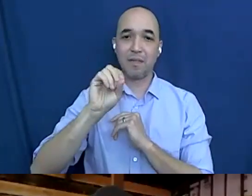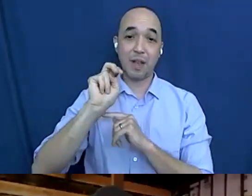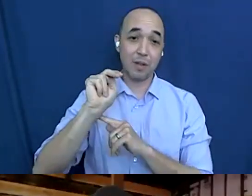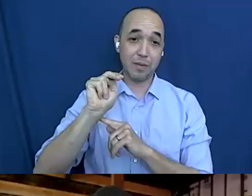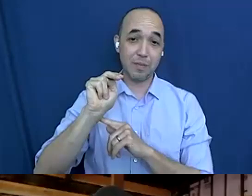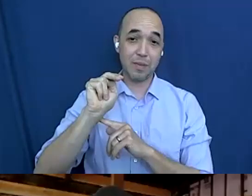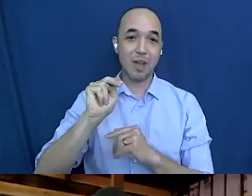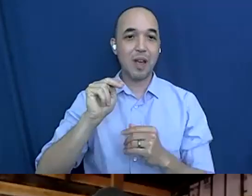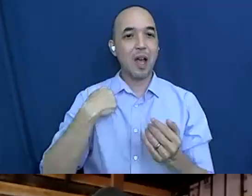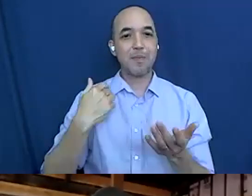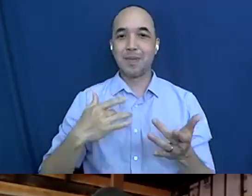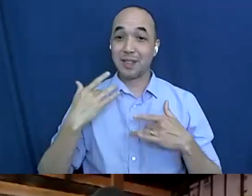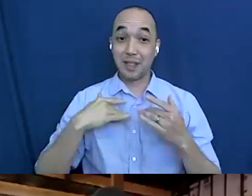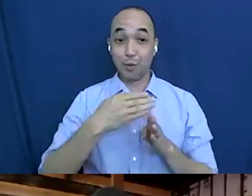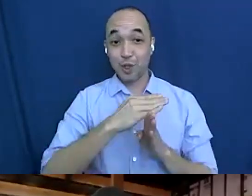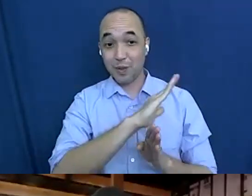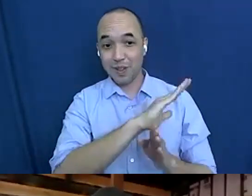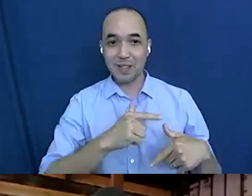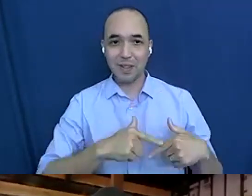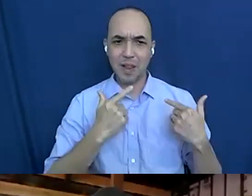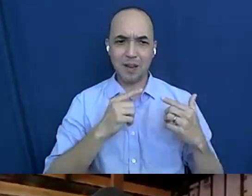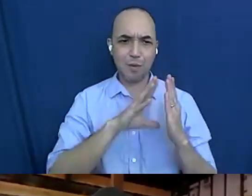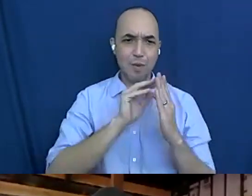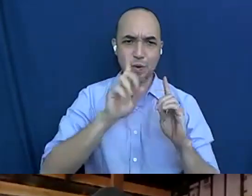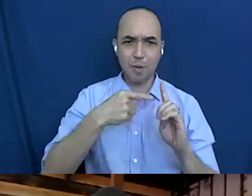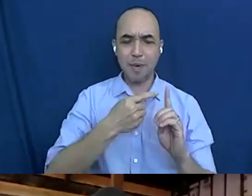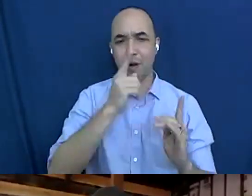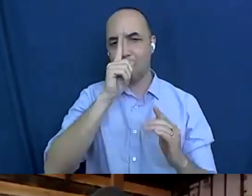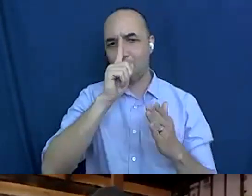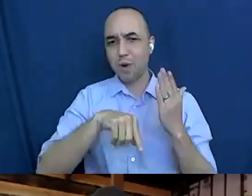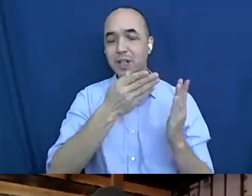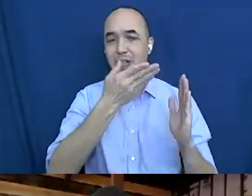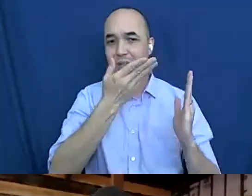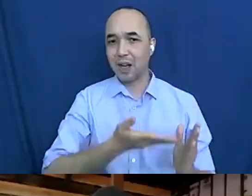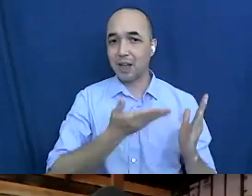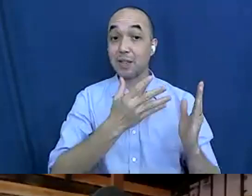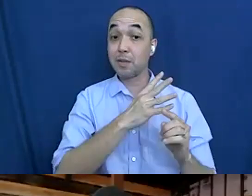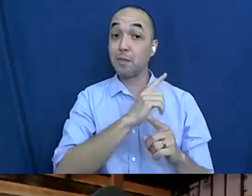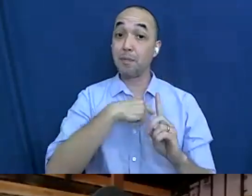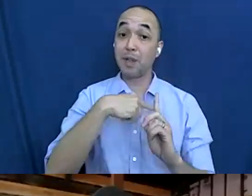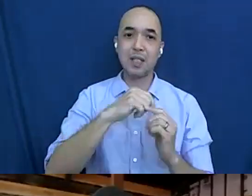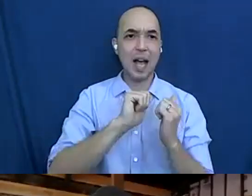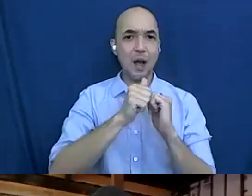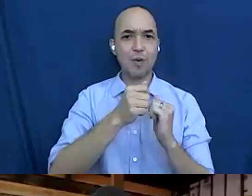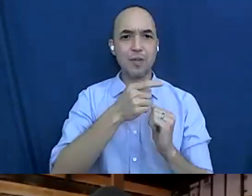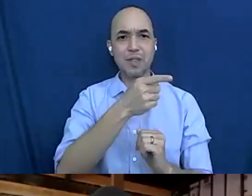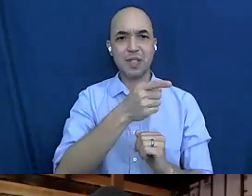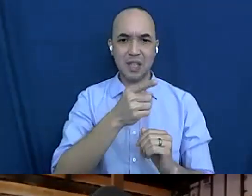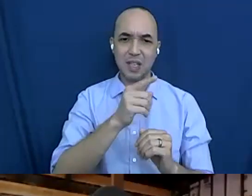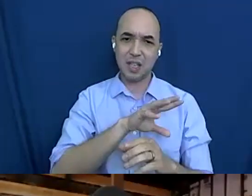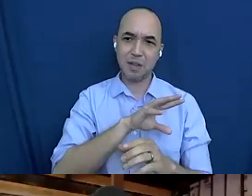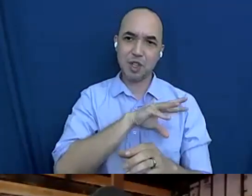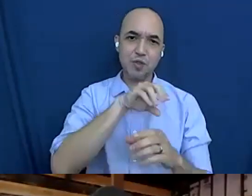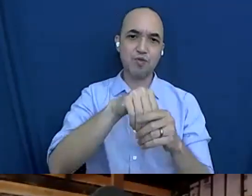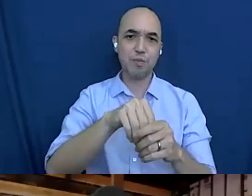mouth and learn about what he does and how much good he does in the world, as well as taking care of these magnificent creatures. Rodney,